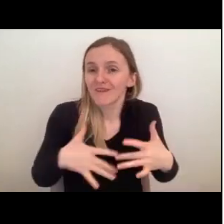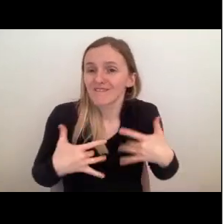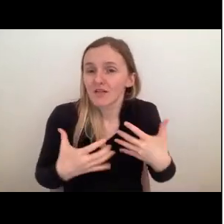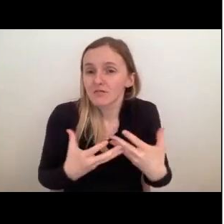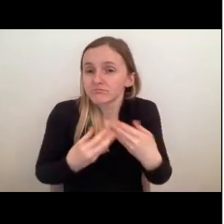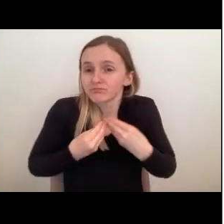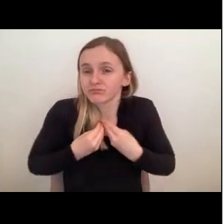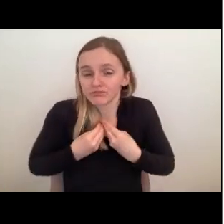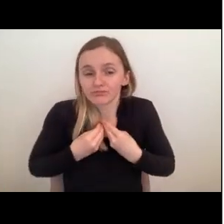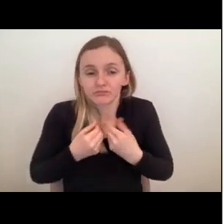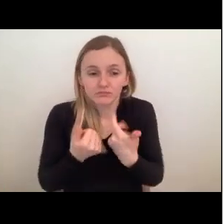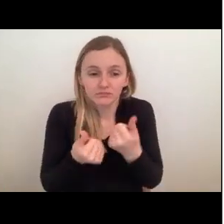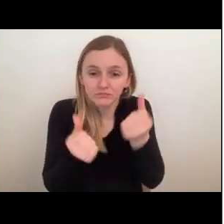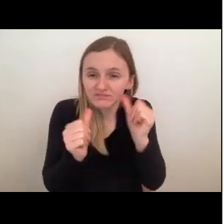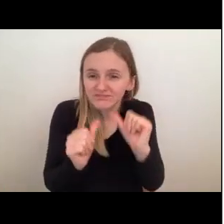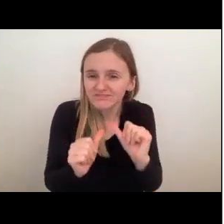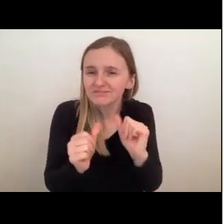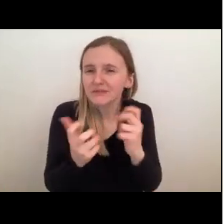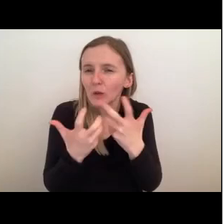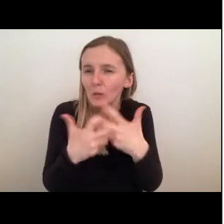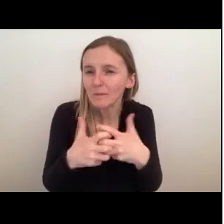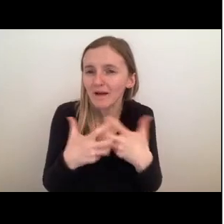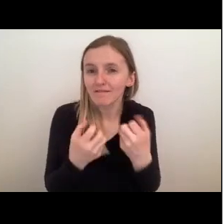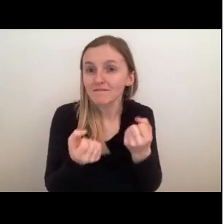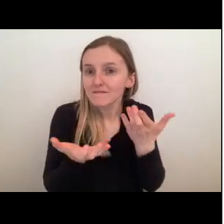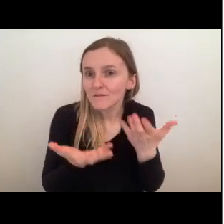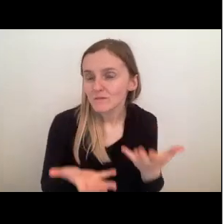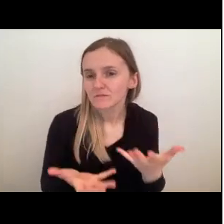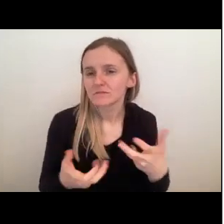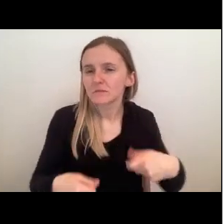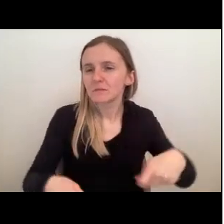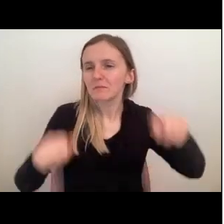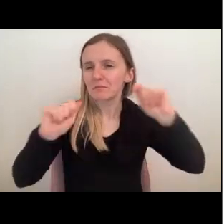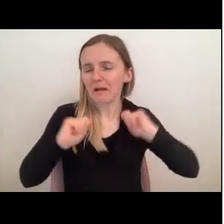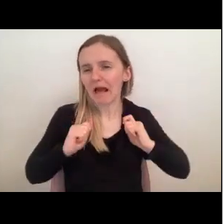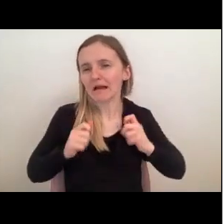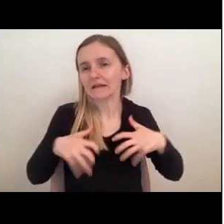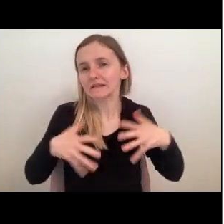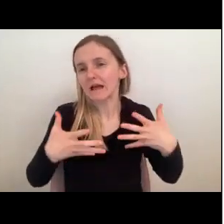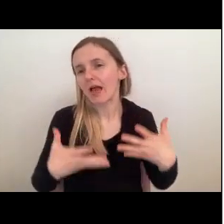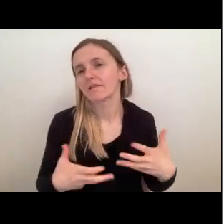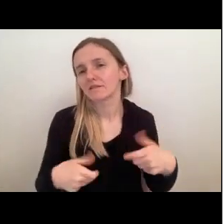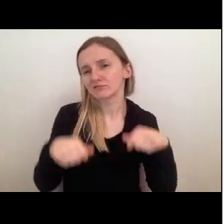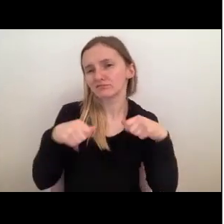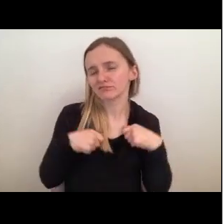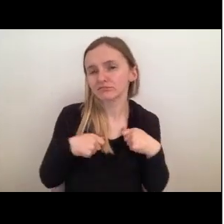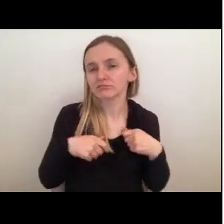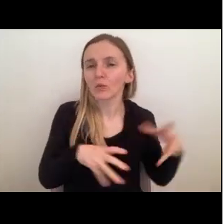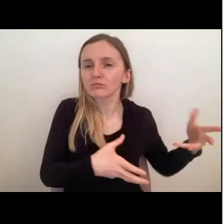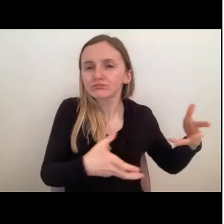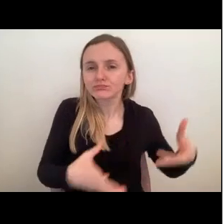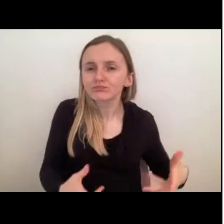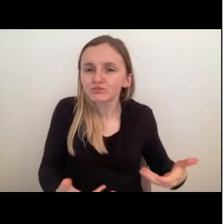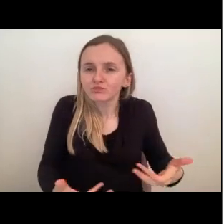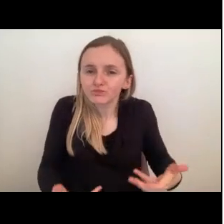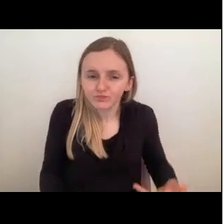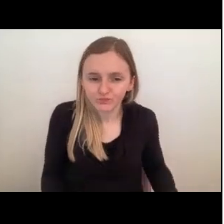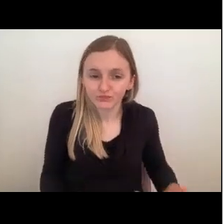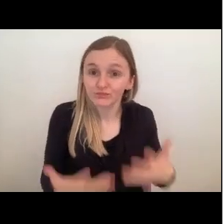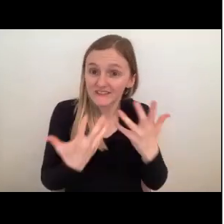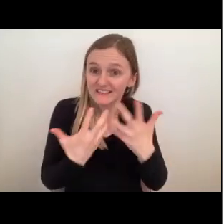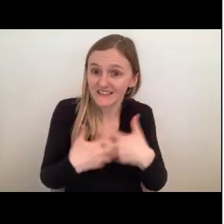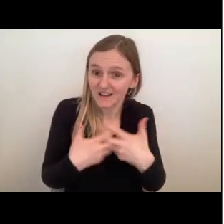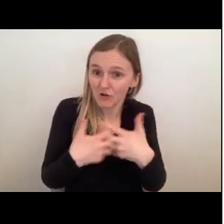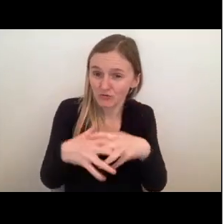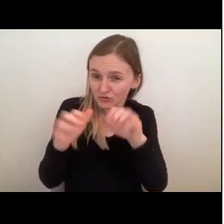can weighted equipment, so weighted blankets, weighted lap pads. And then technology can be really helpful for our young people in terms